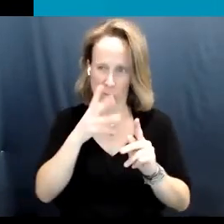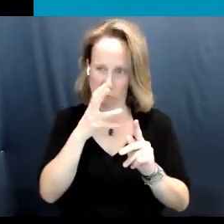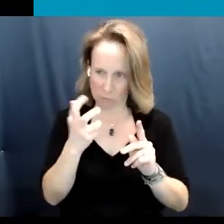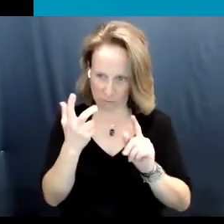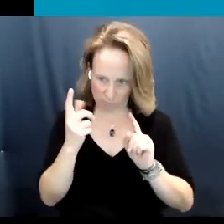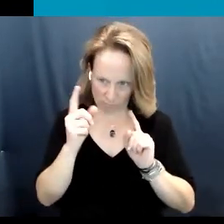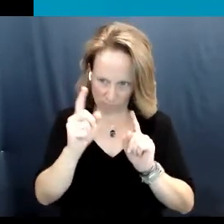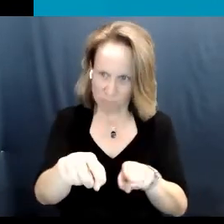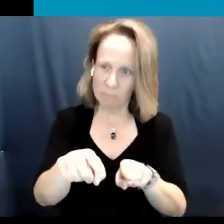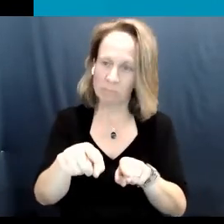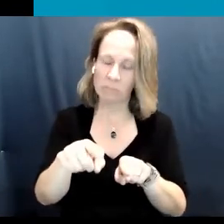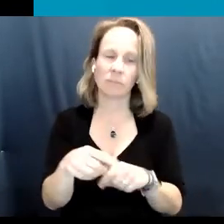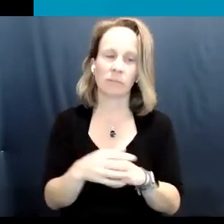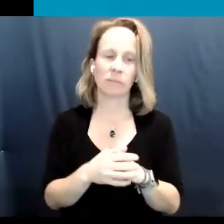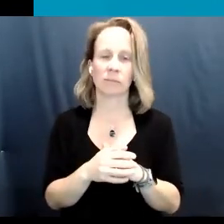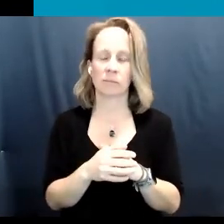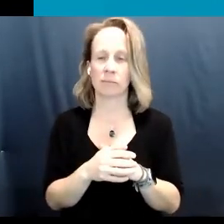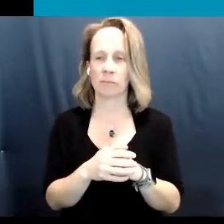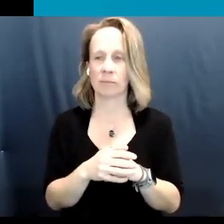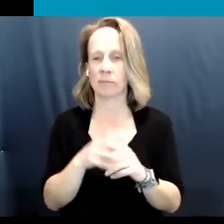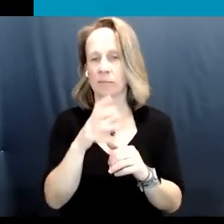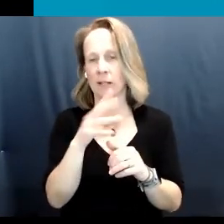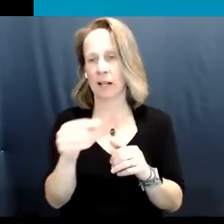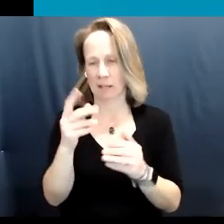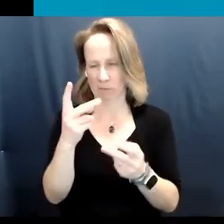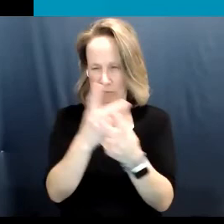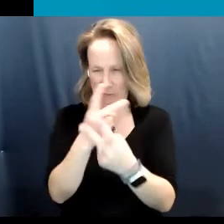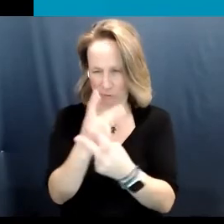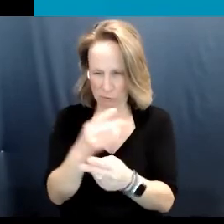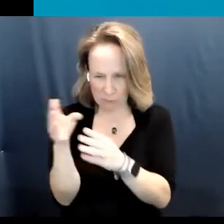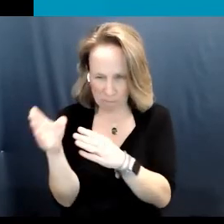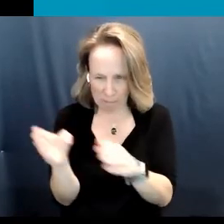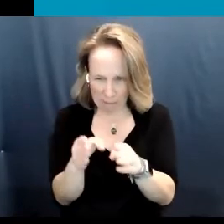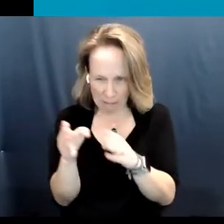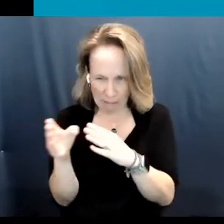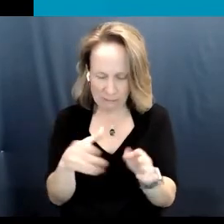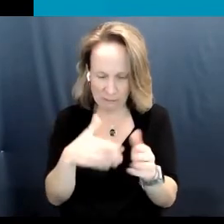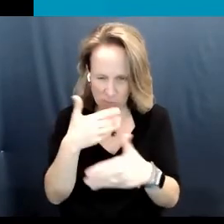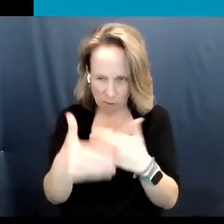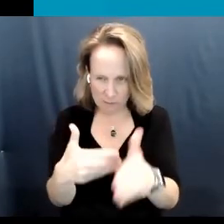when we're strategizing and thinking about our planning process, how we can meet some of those barriers.